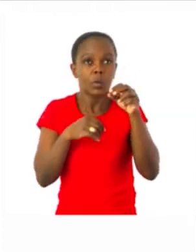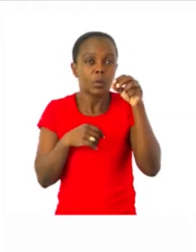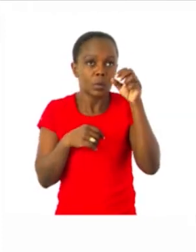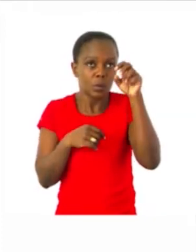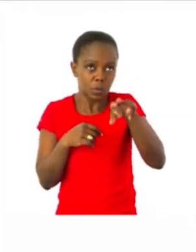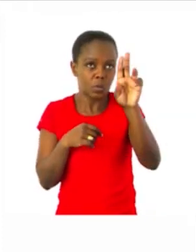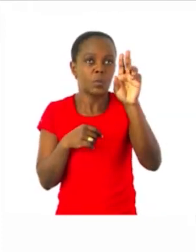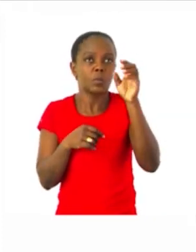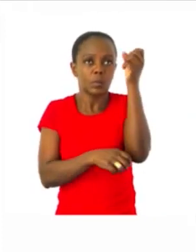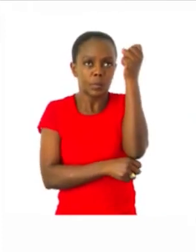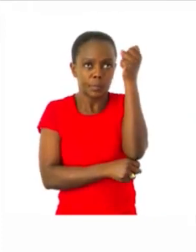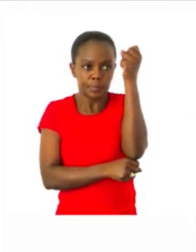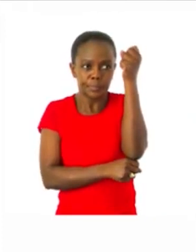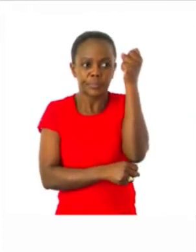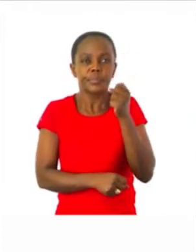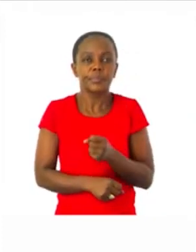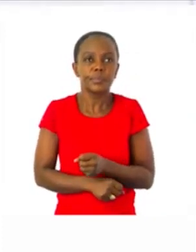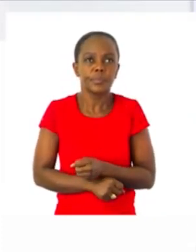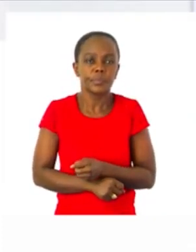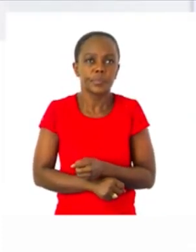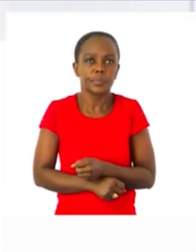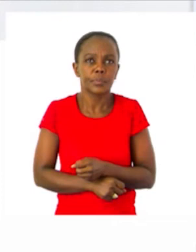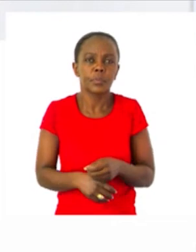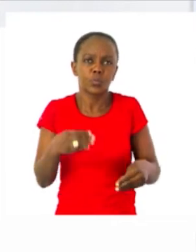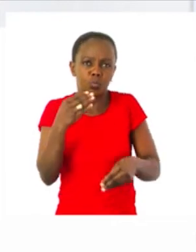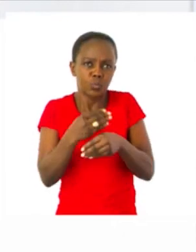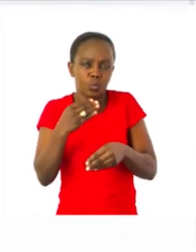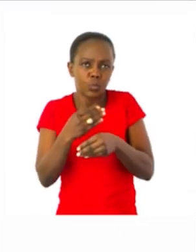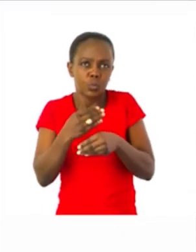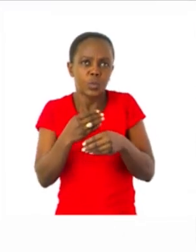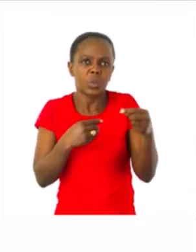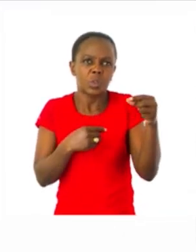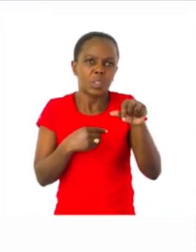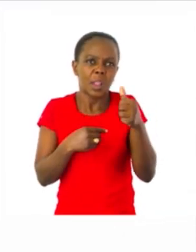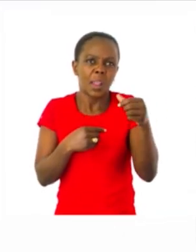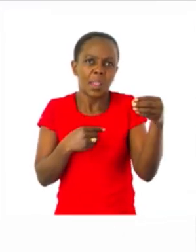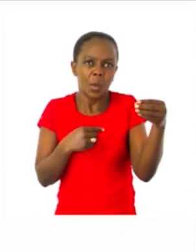for umbrella. I've also added some words on the chalkboard.